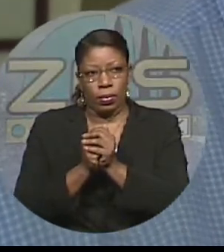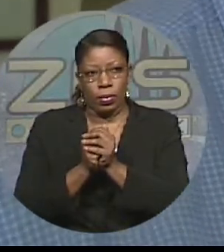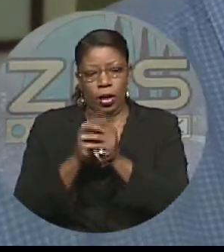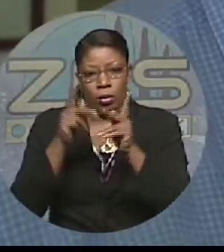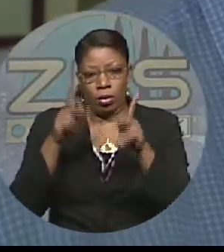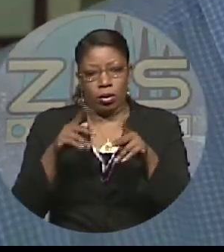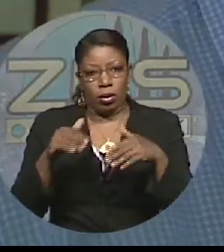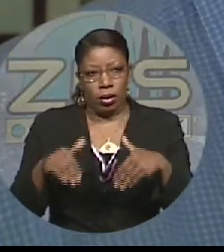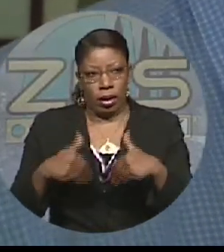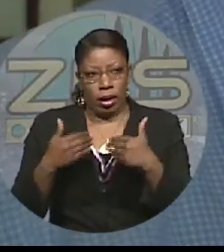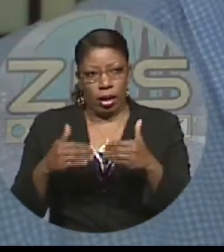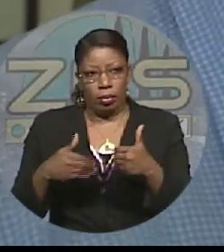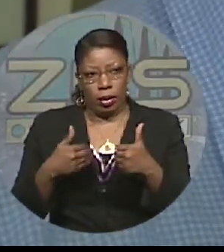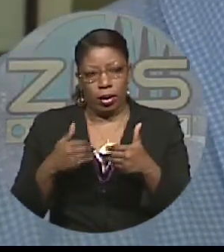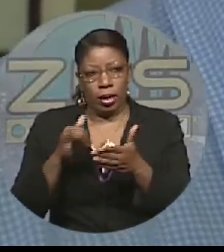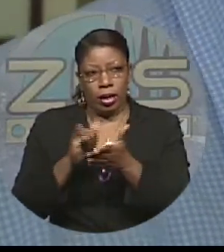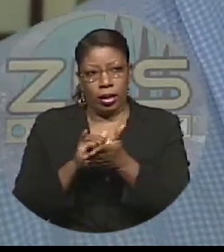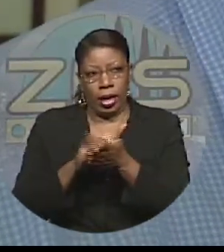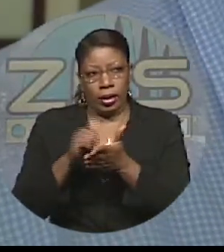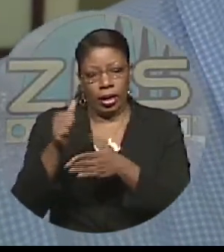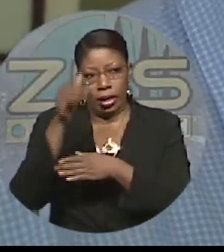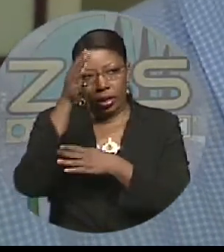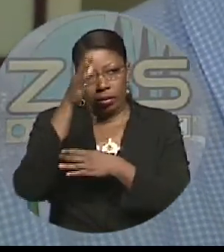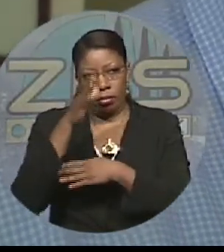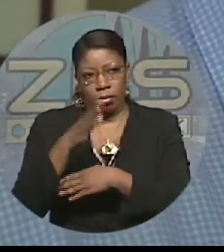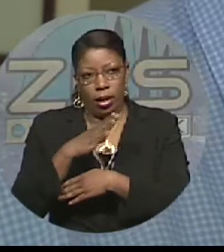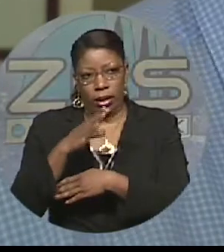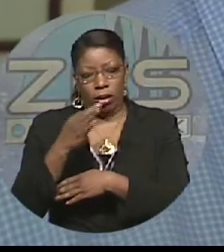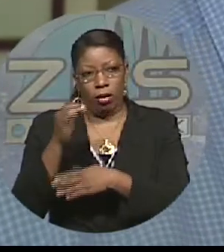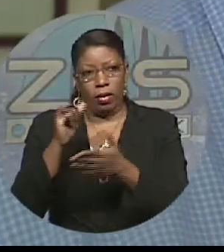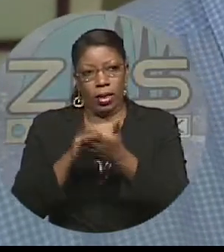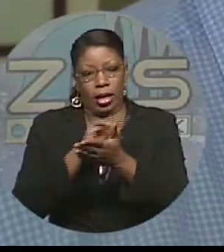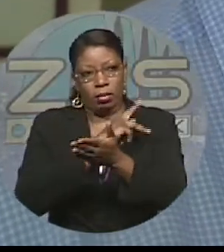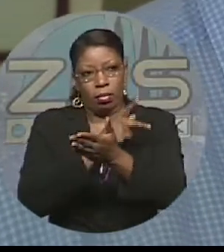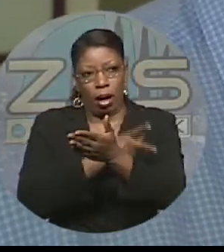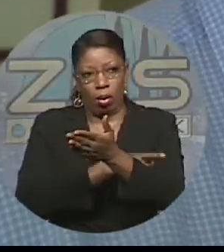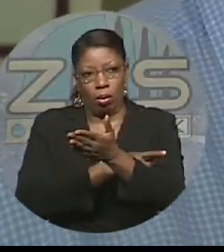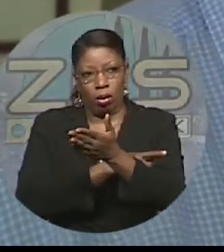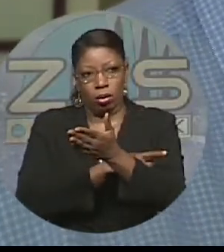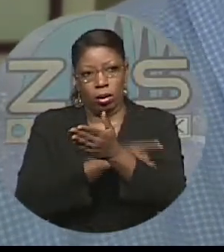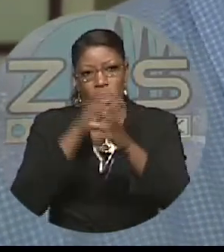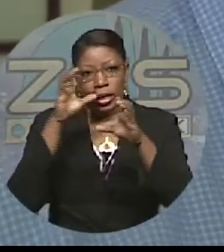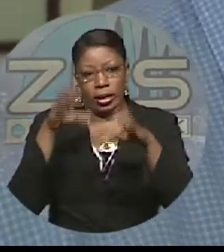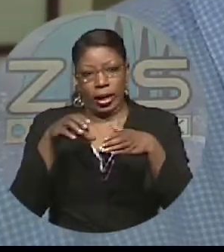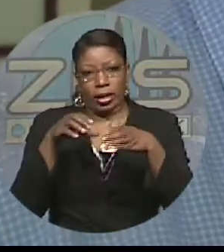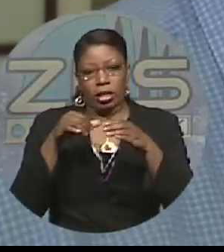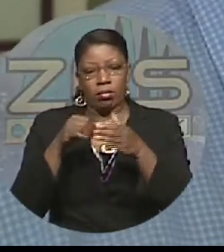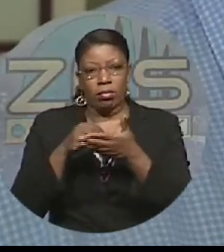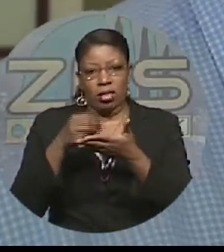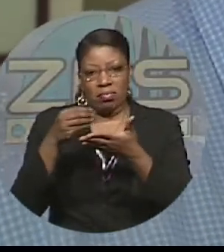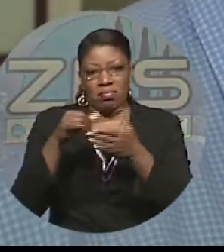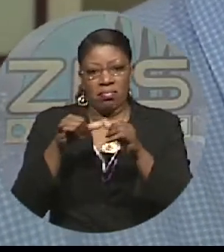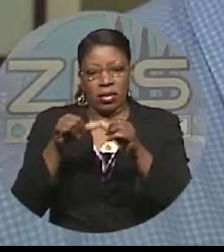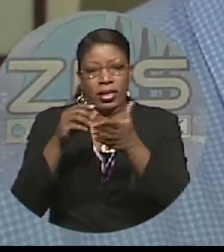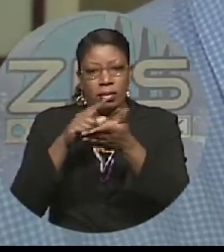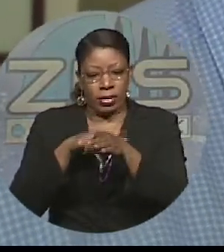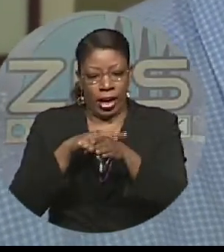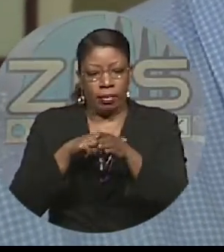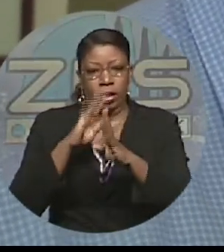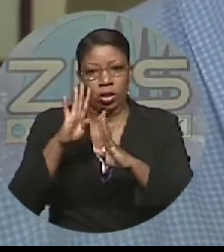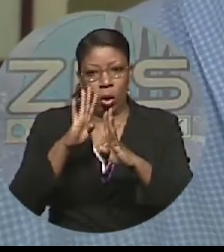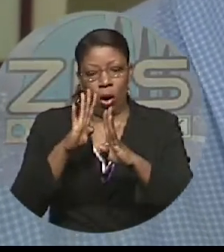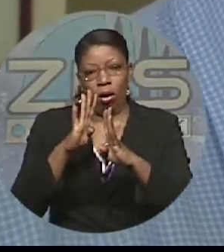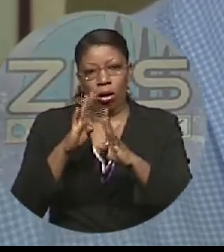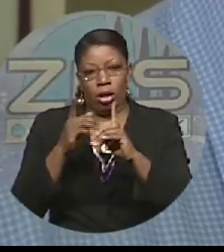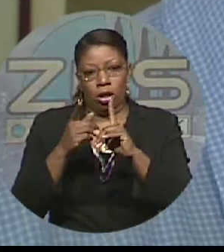duly impressed that a man of that power and prestige can spend the time to come talk about things that are important